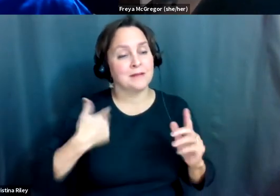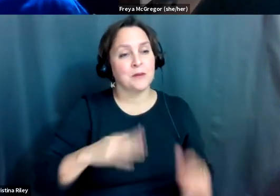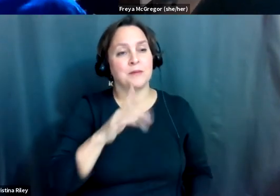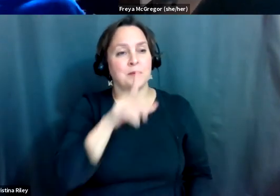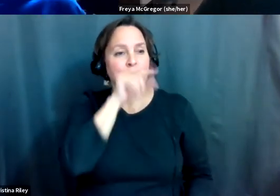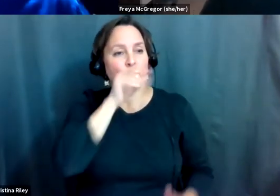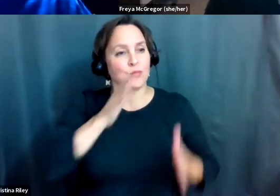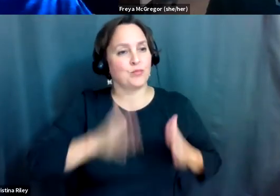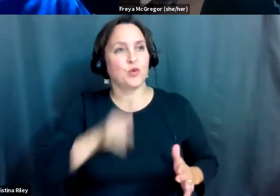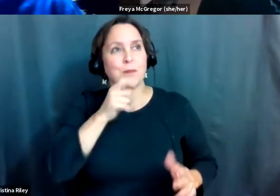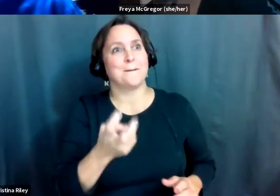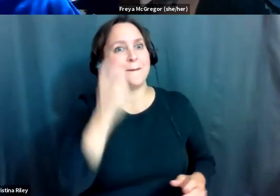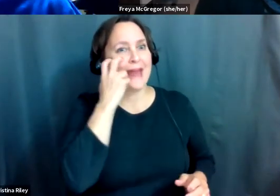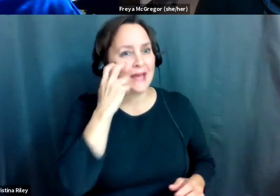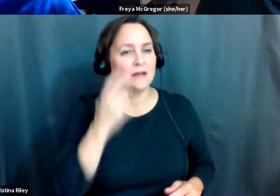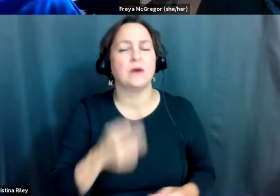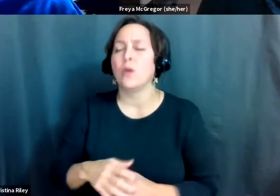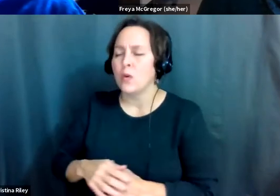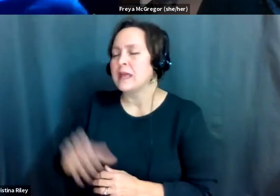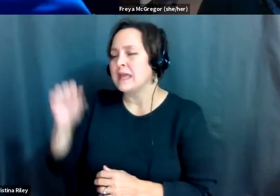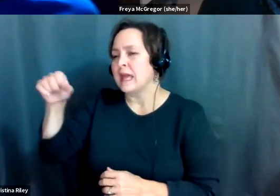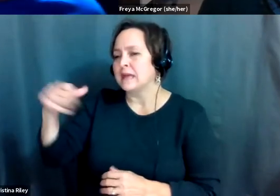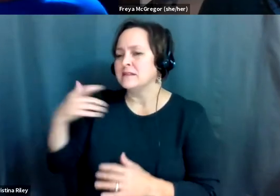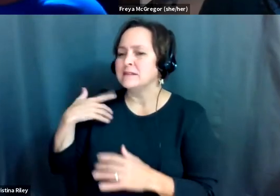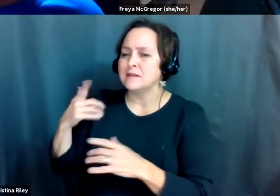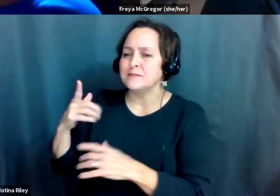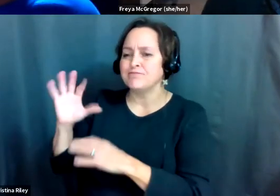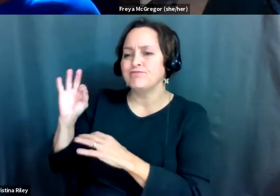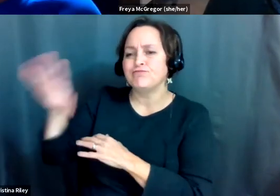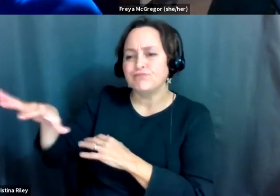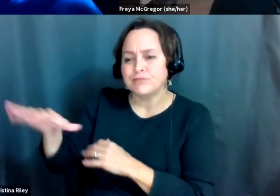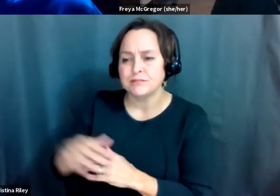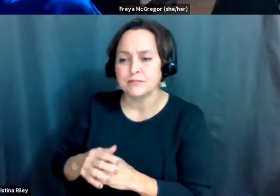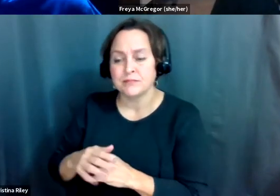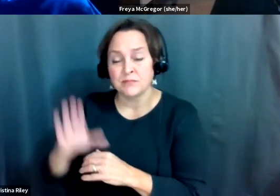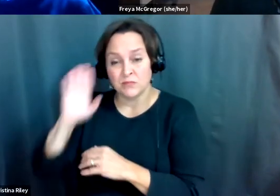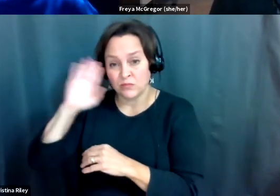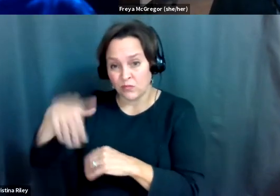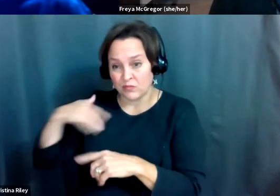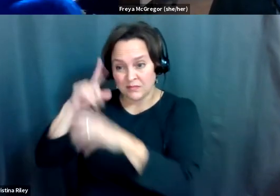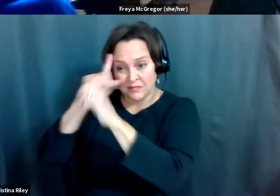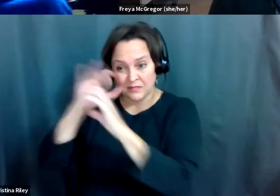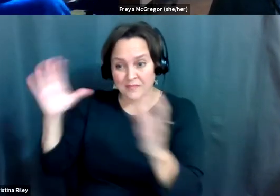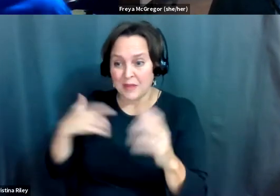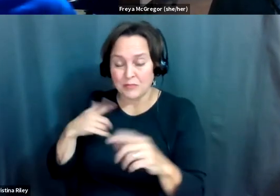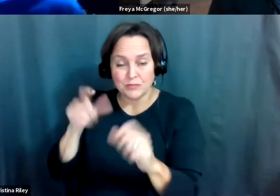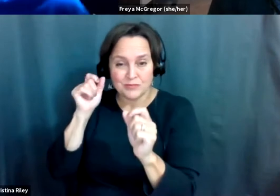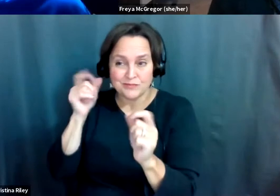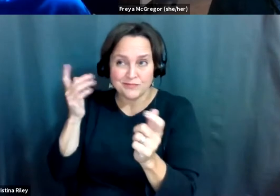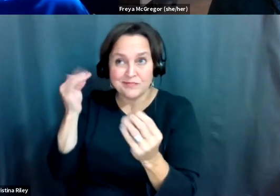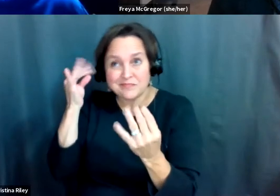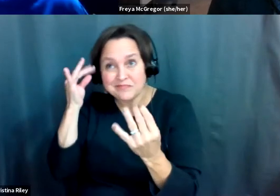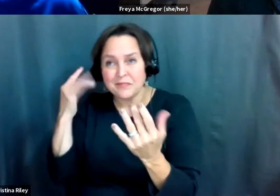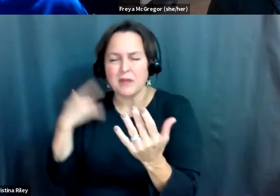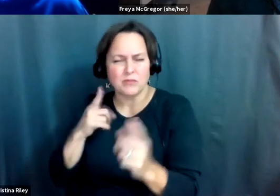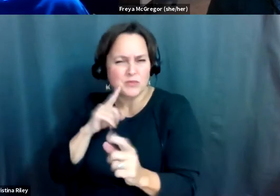I do. I want to say that when I think about it, I'm actually surprised at how